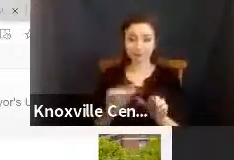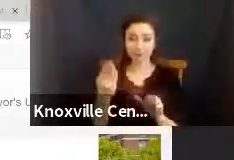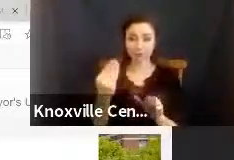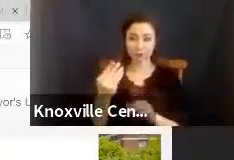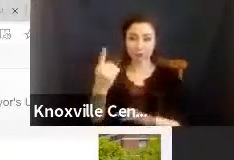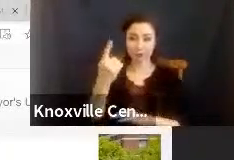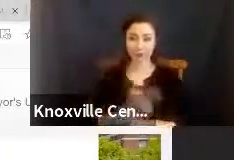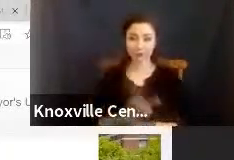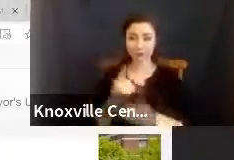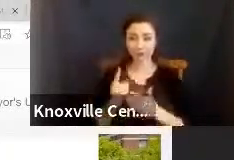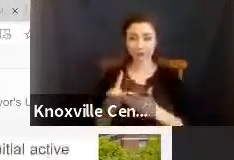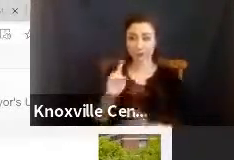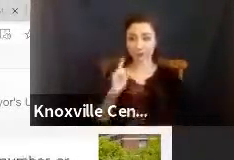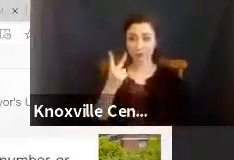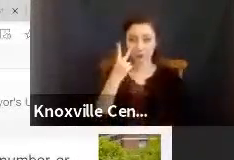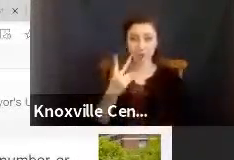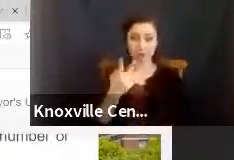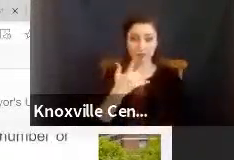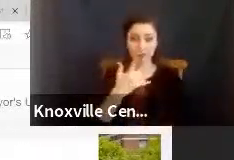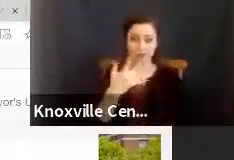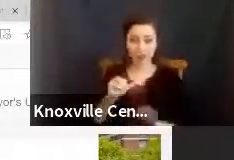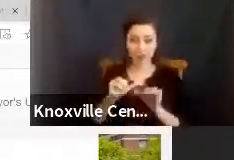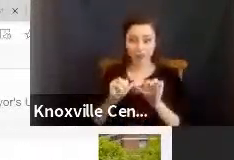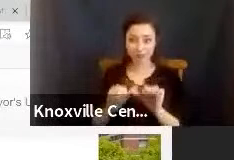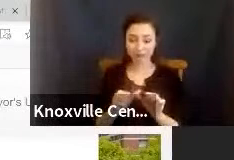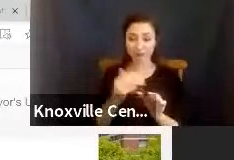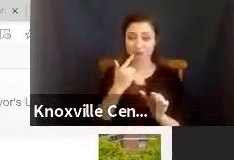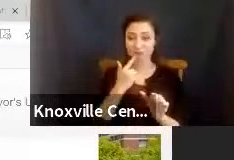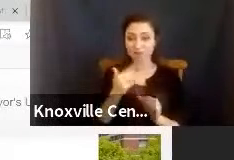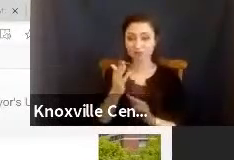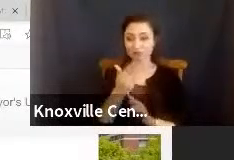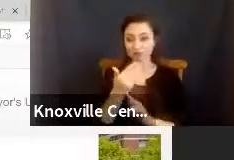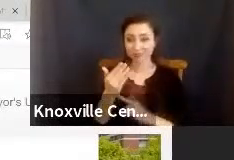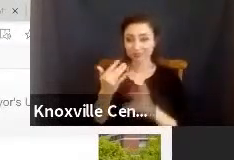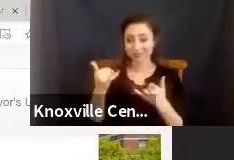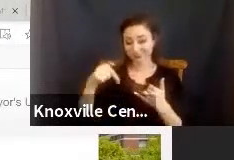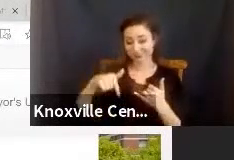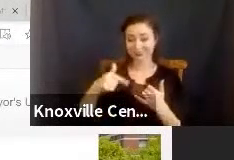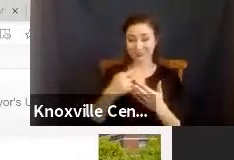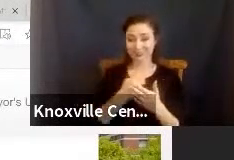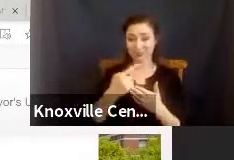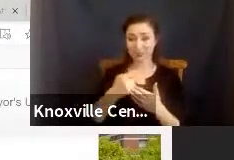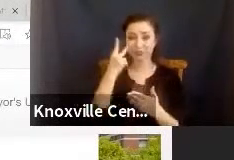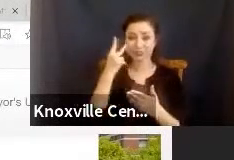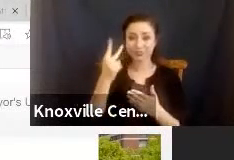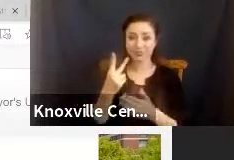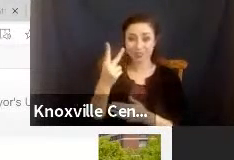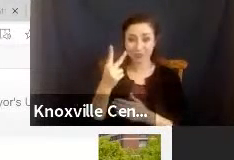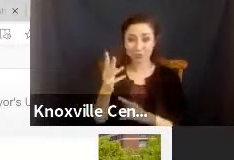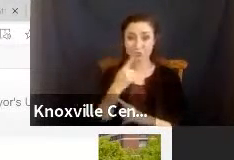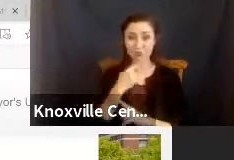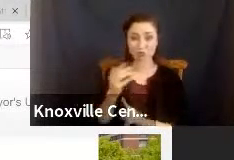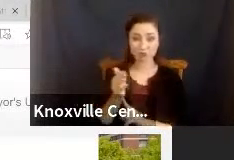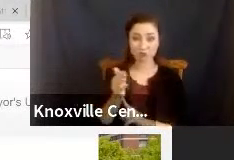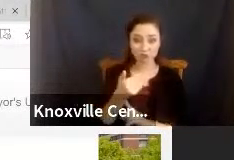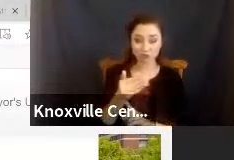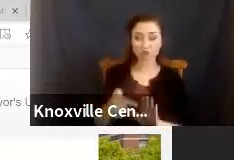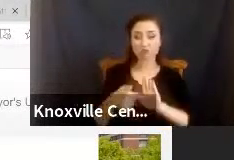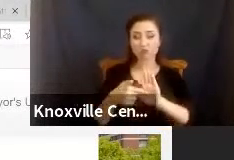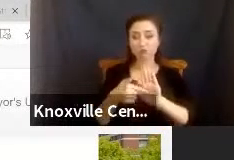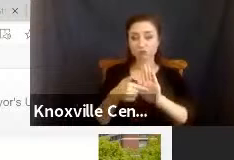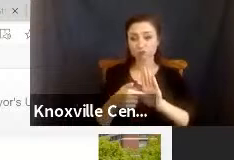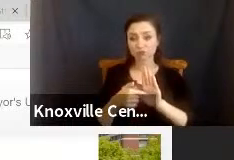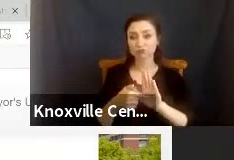Last week, we saw 5 consecutive red flags. This week, we have seen 2 red flags. All of this indicates